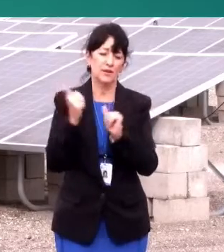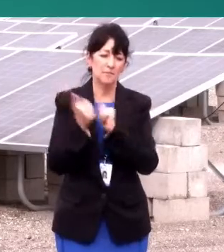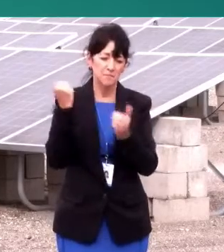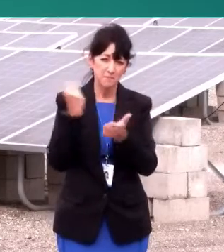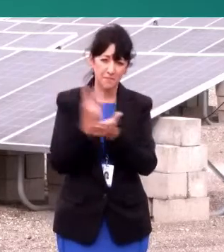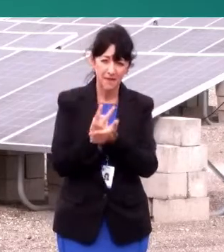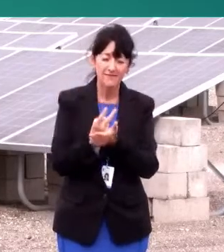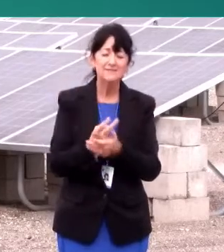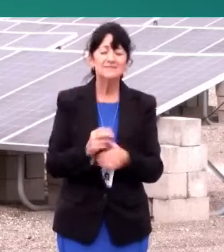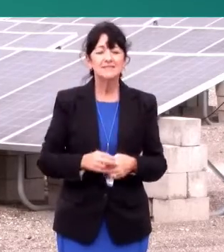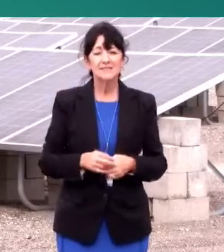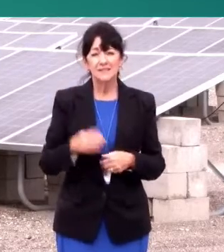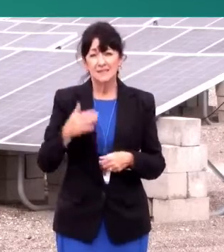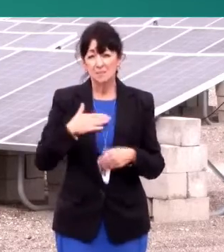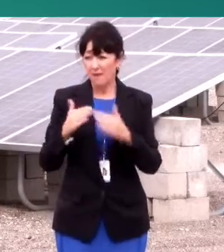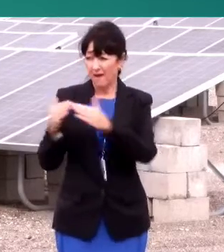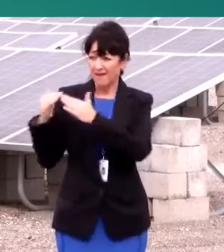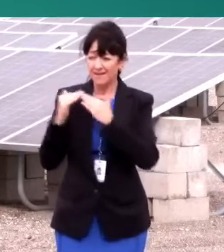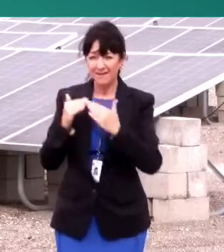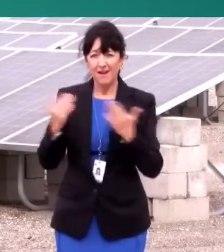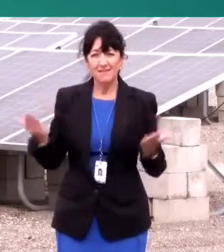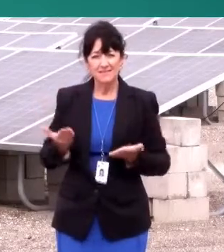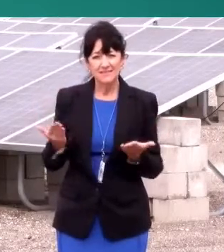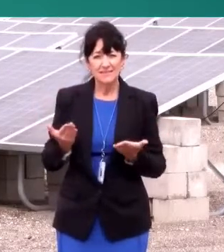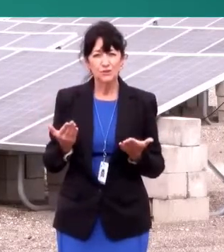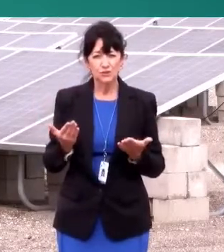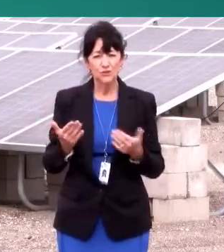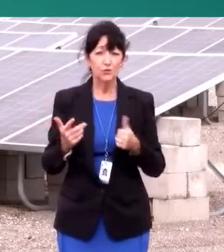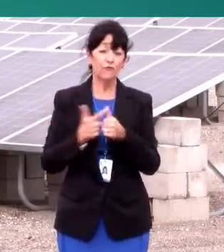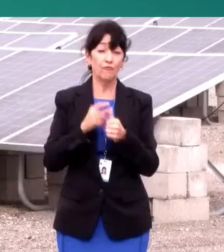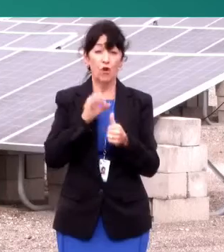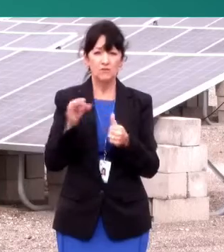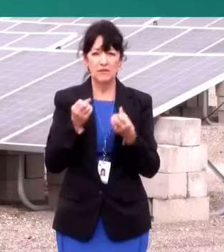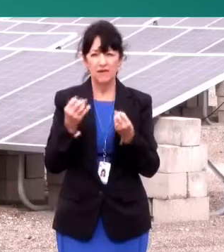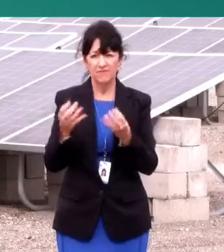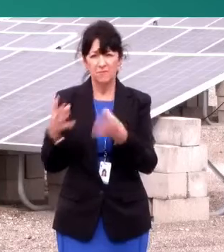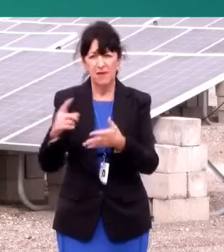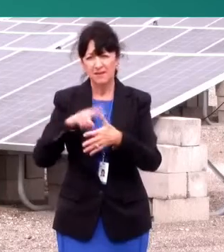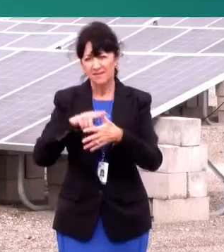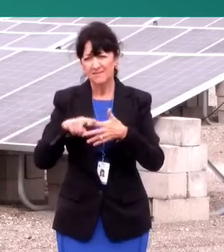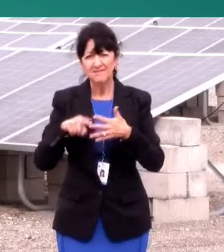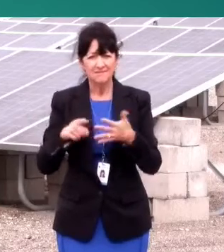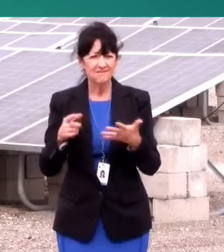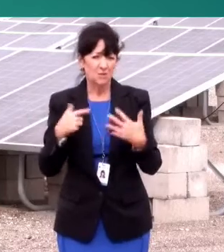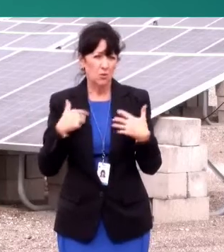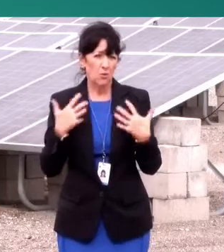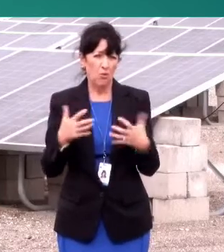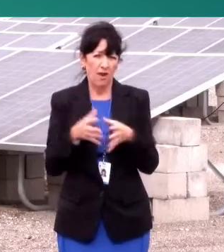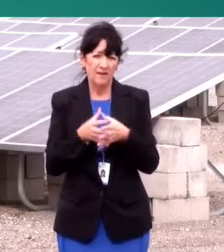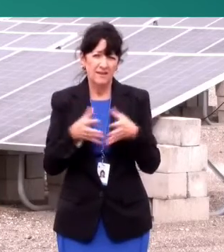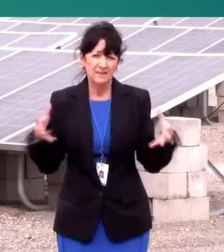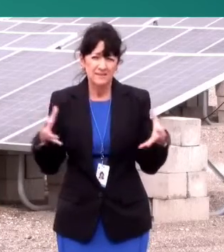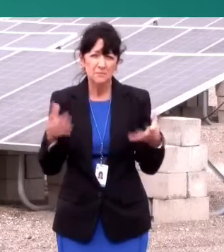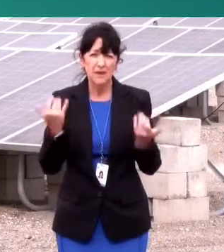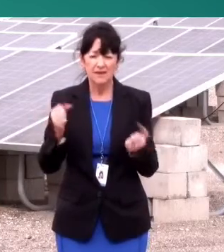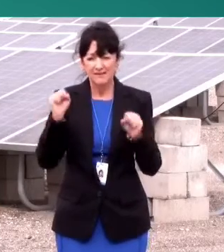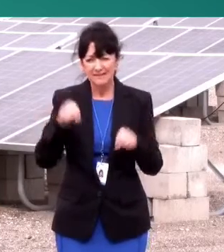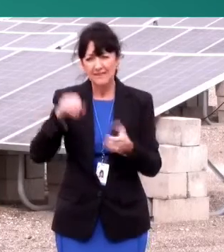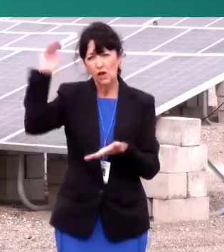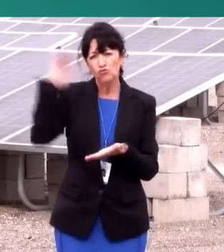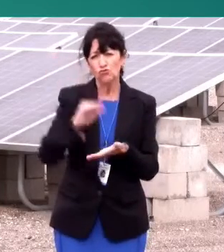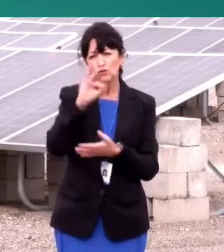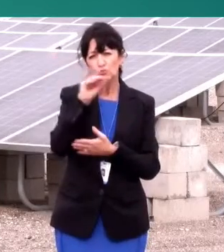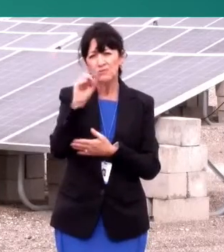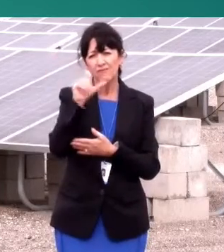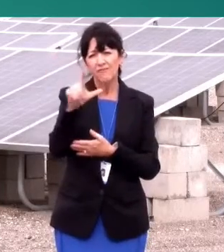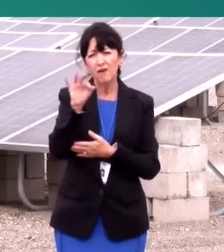everybody who's here. It's the first step of many that we need to do to expand infrastructure so that we can reduce fossil fuel use here